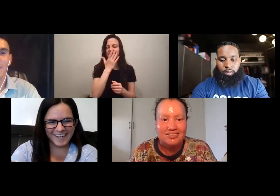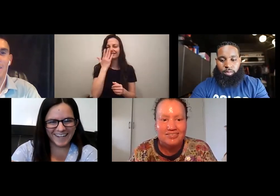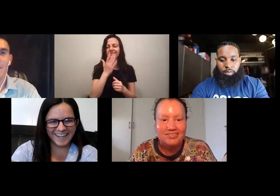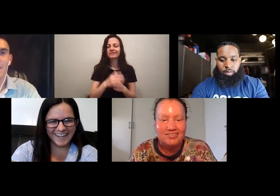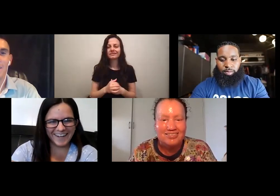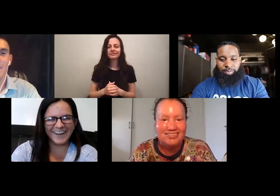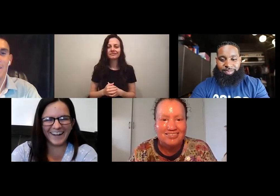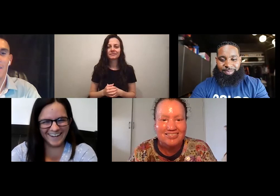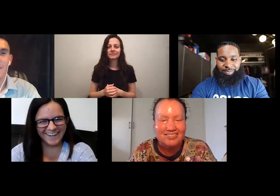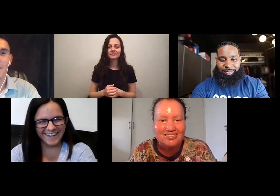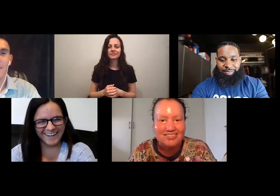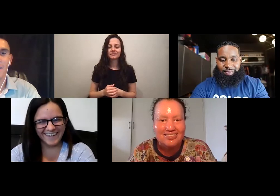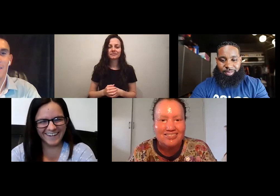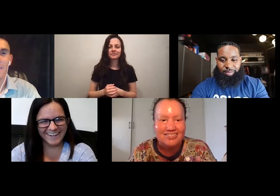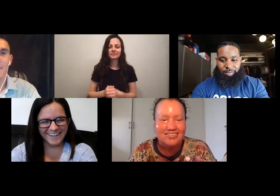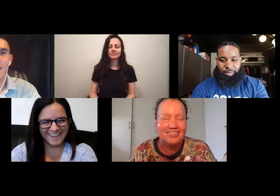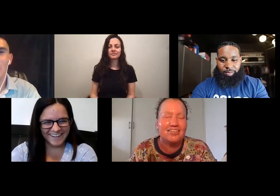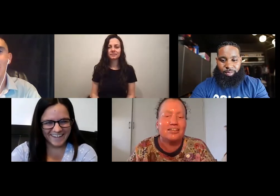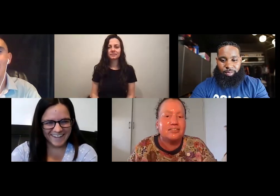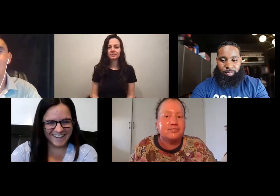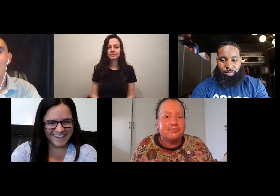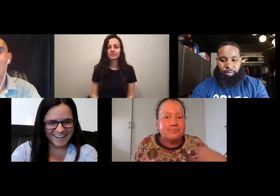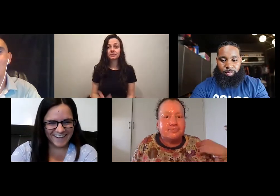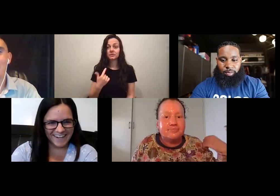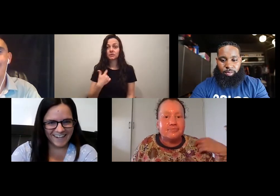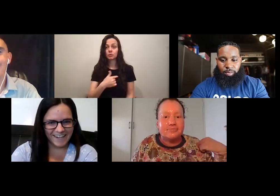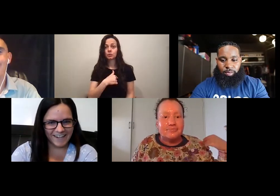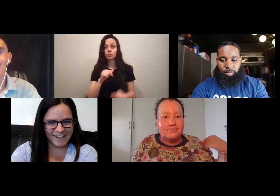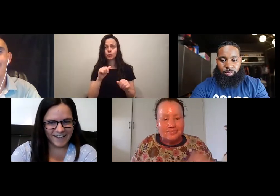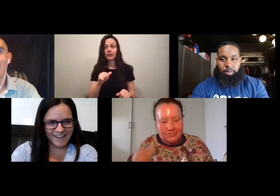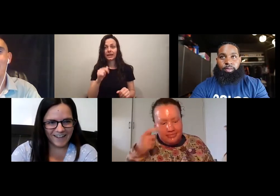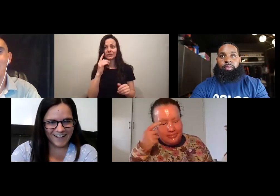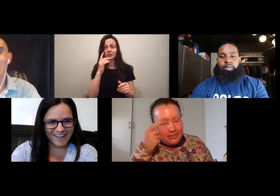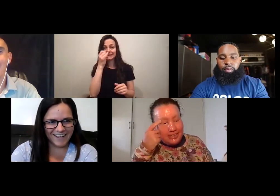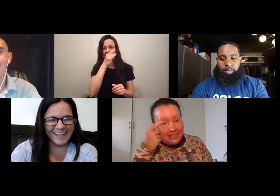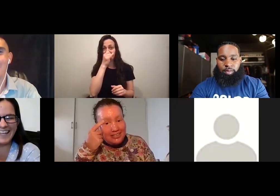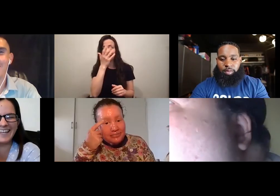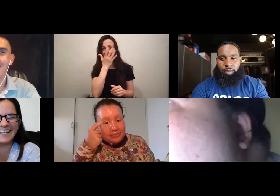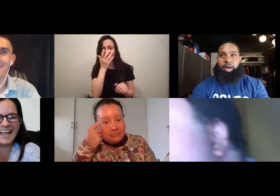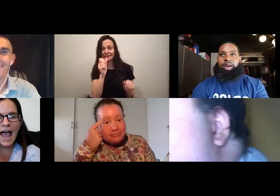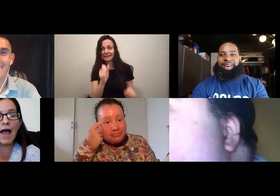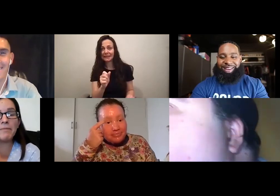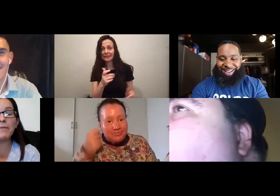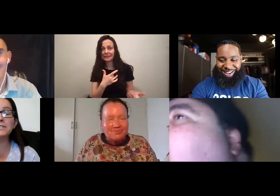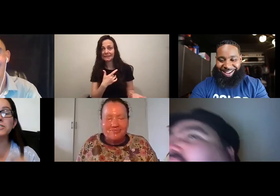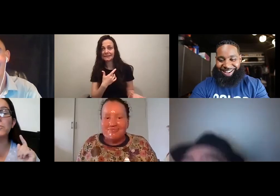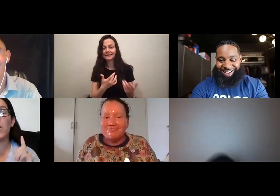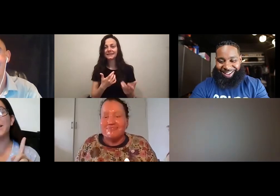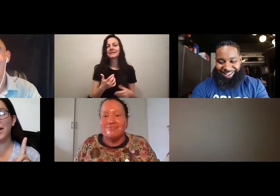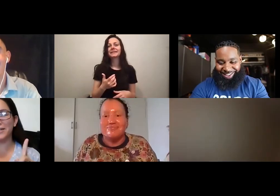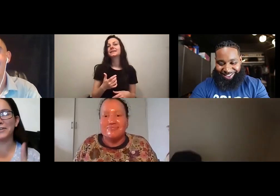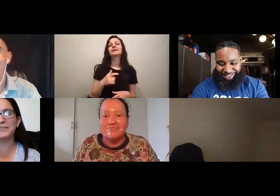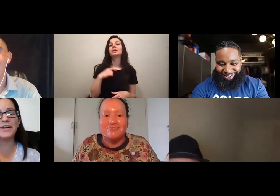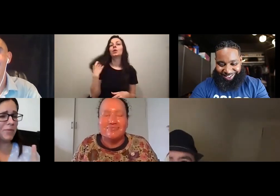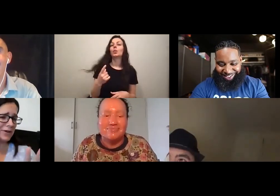second. Okay. Are we allowed to do goofy faces? Like, what's up? How about we do